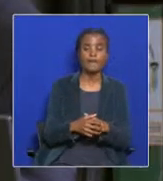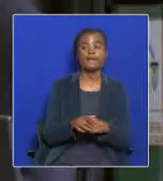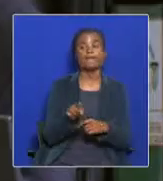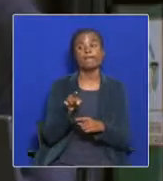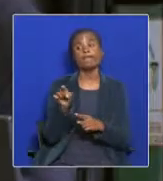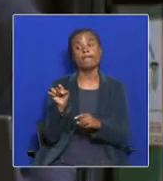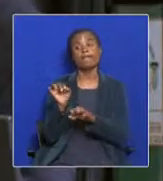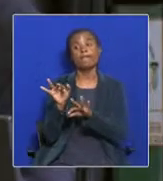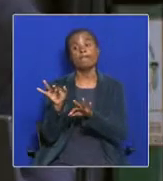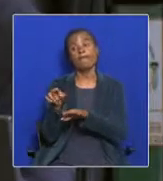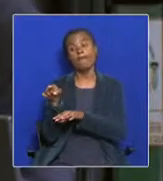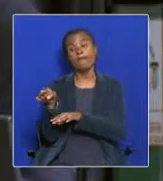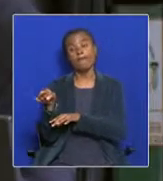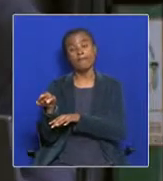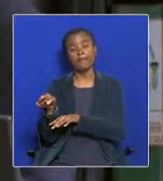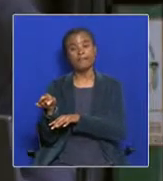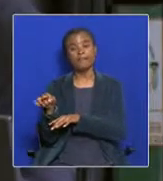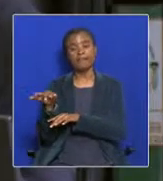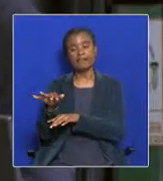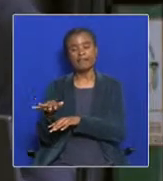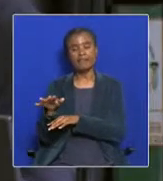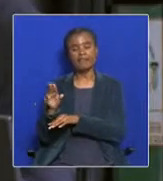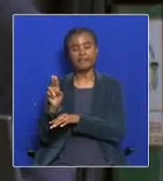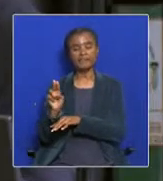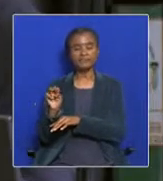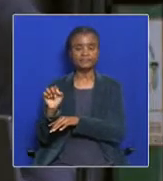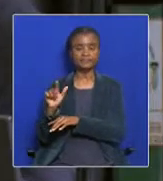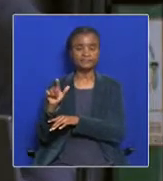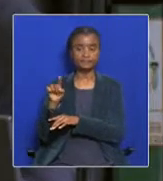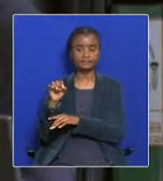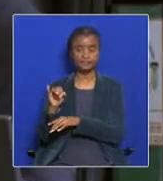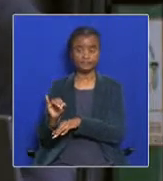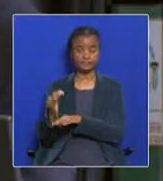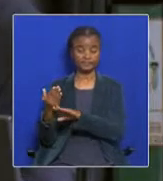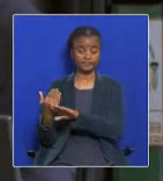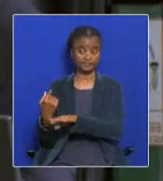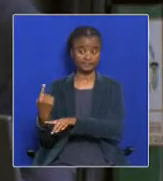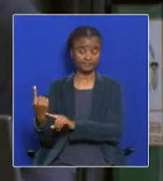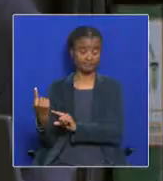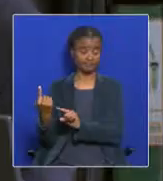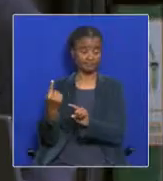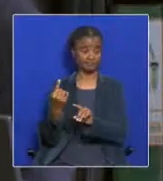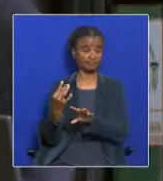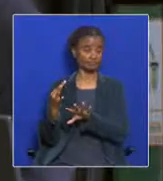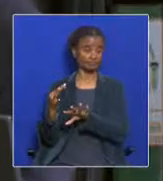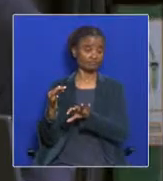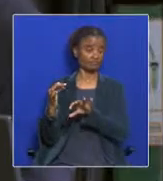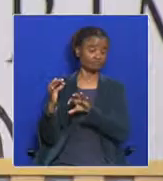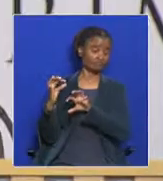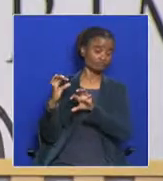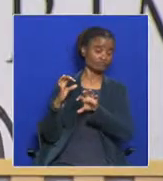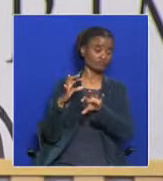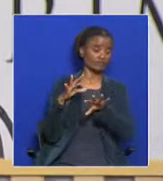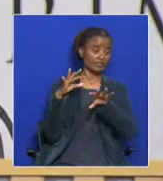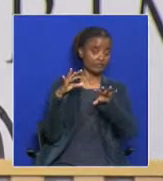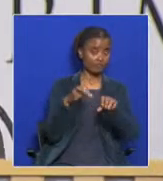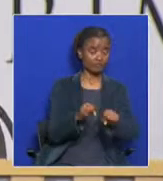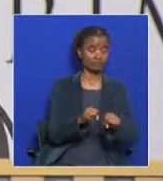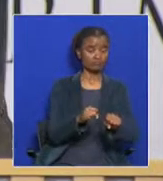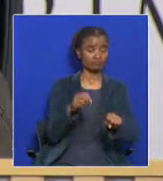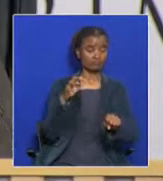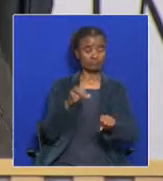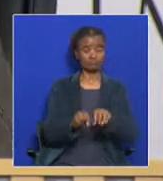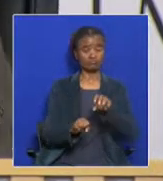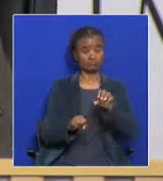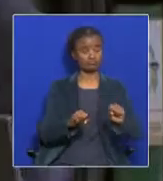Umlazi ever descended on a crime scene at the CHC depot? Not that I'm aware.